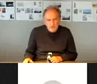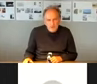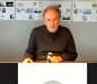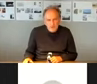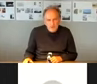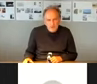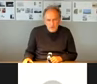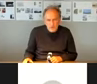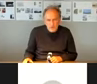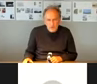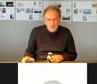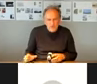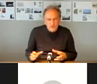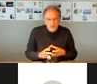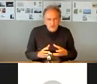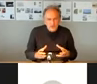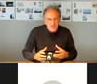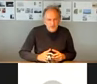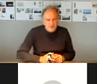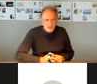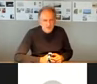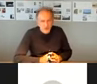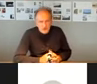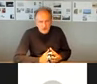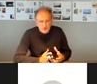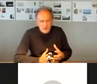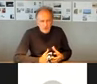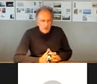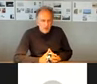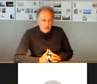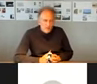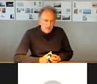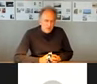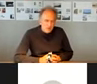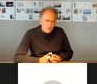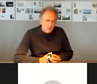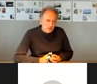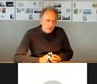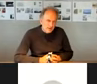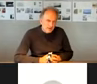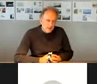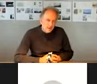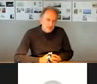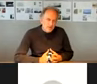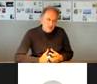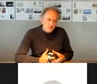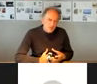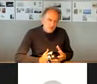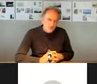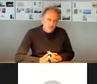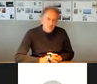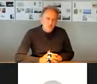kindergarten, elementary school, primary school, the yellow is the cafeteria. We use these basic volumes